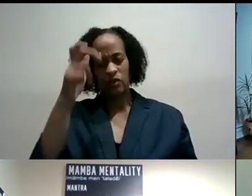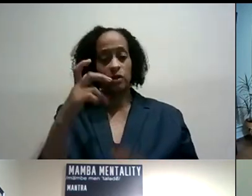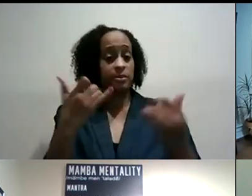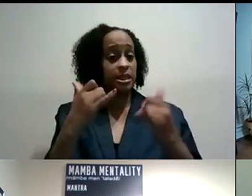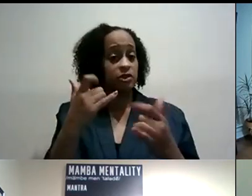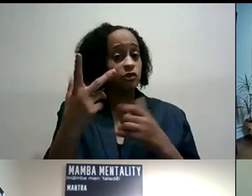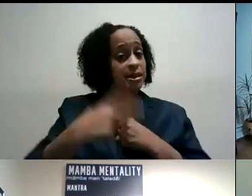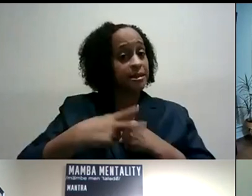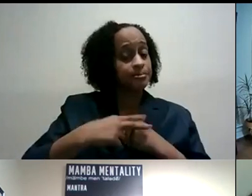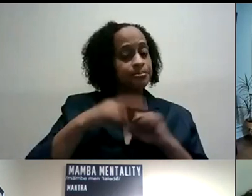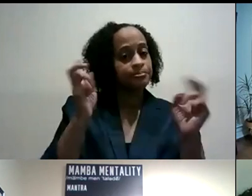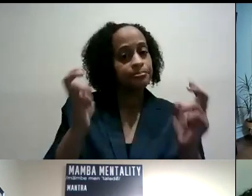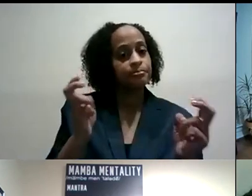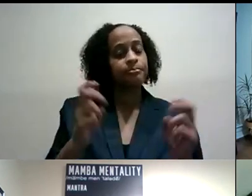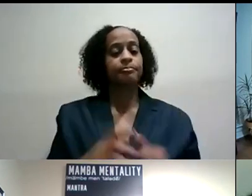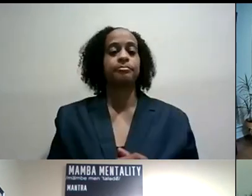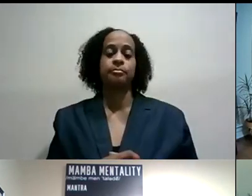Mm.